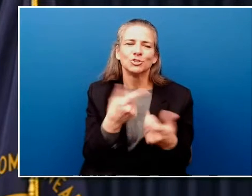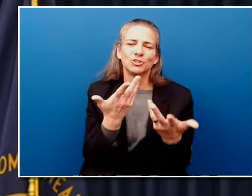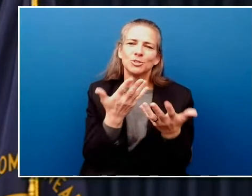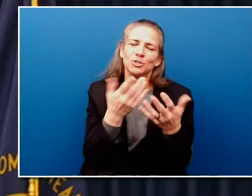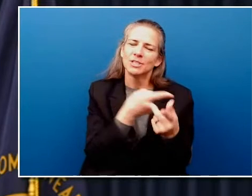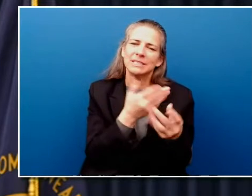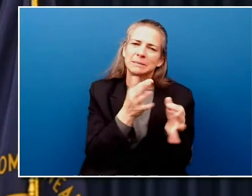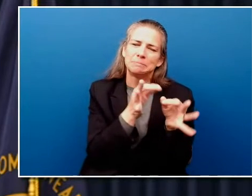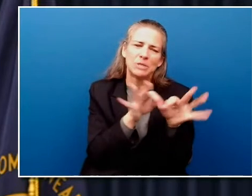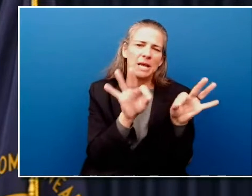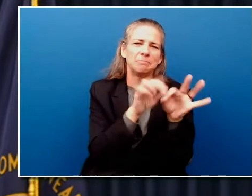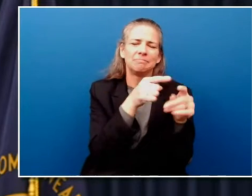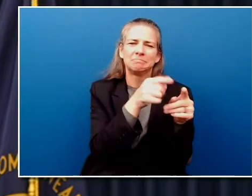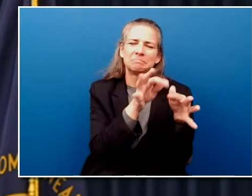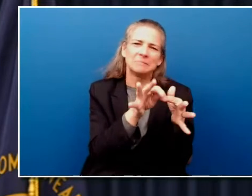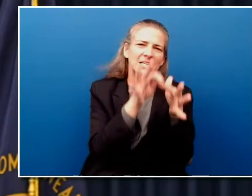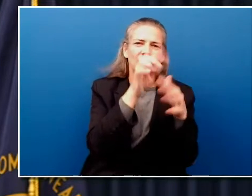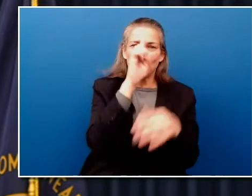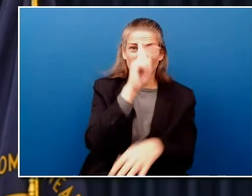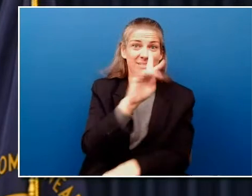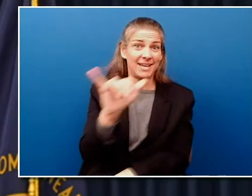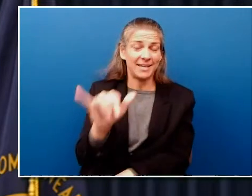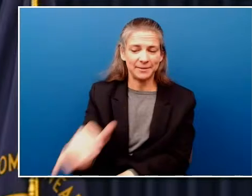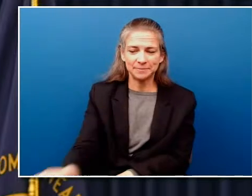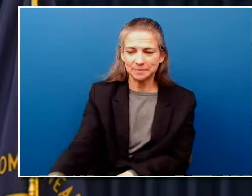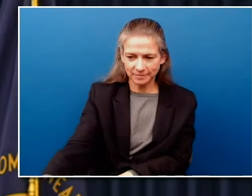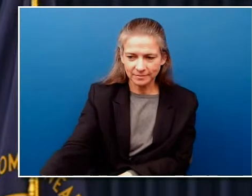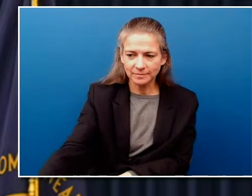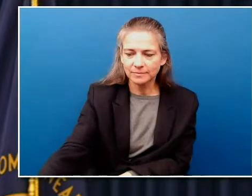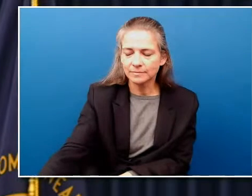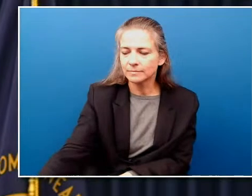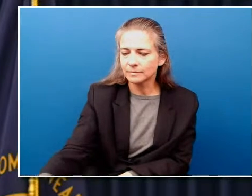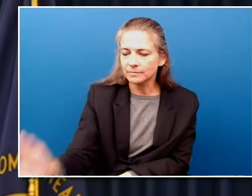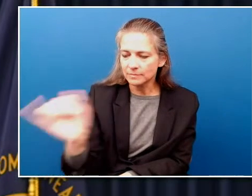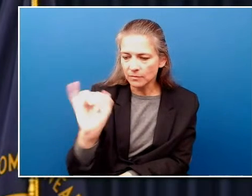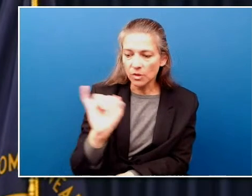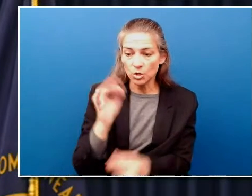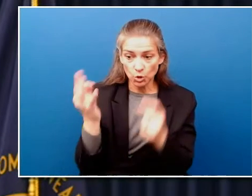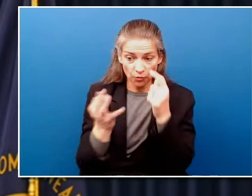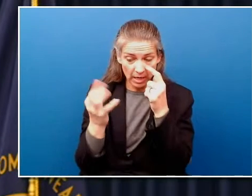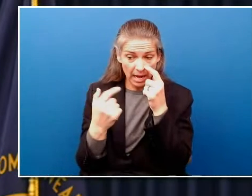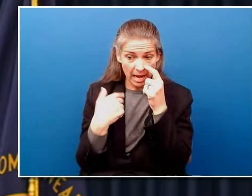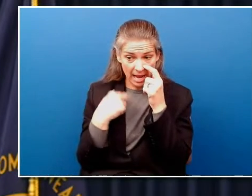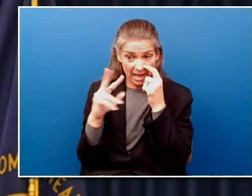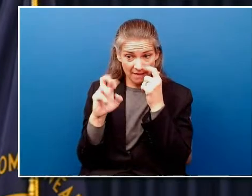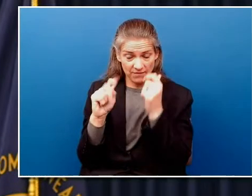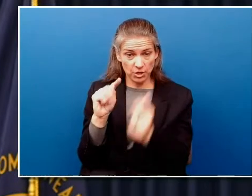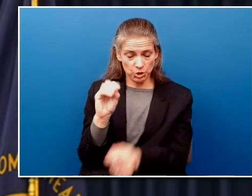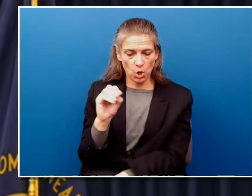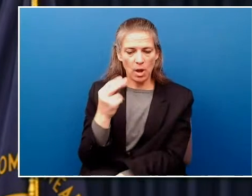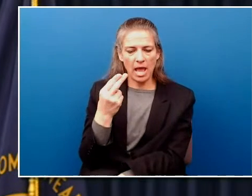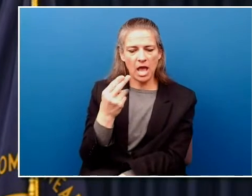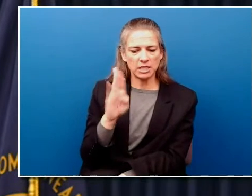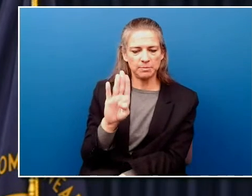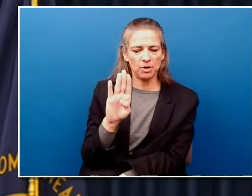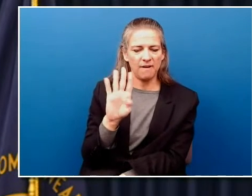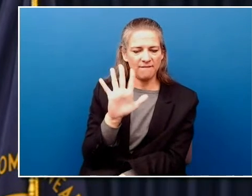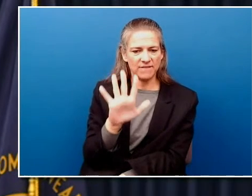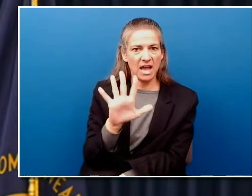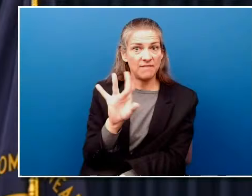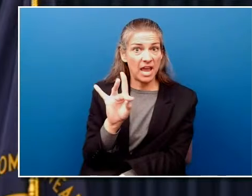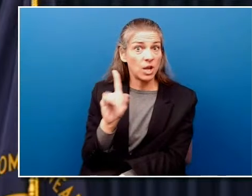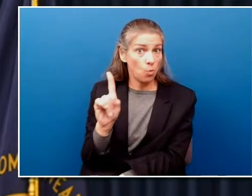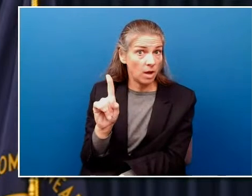Kentucky. All right, on Friday, I also vetoed House Bill 581. And I vetoed that because